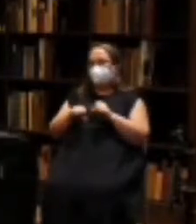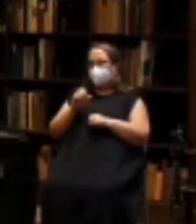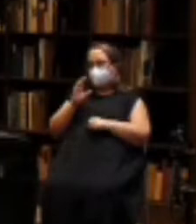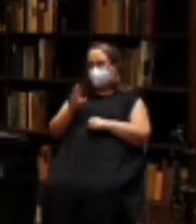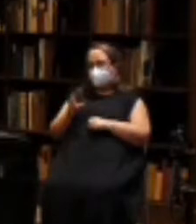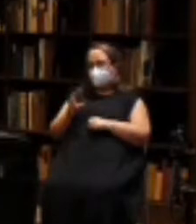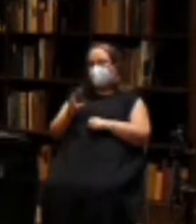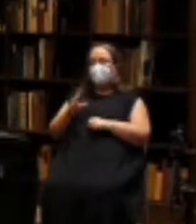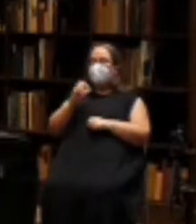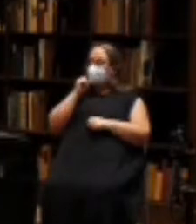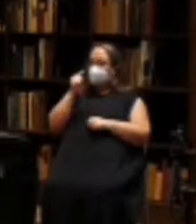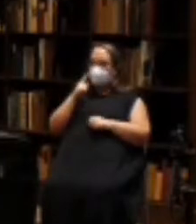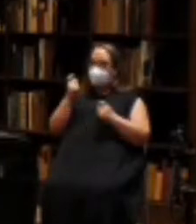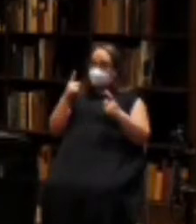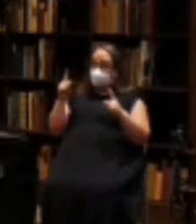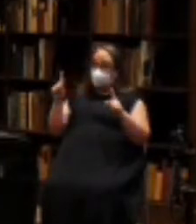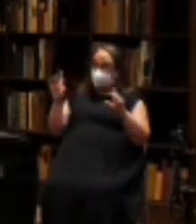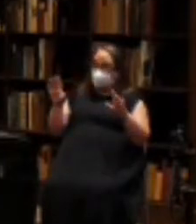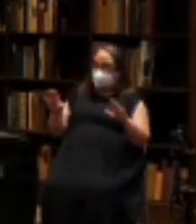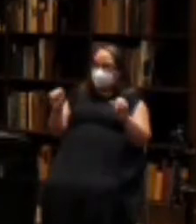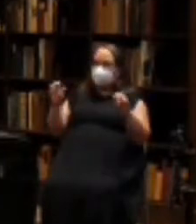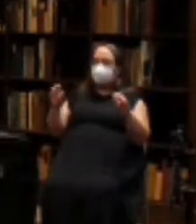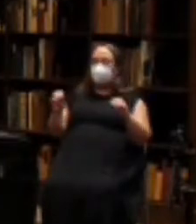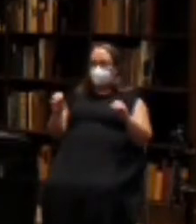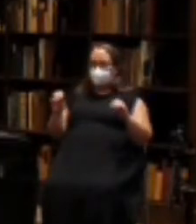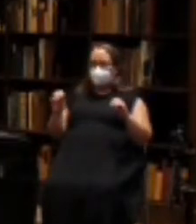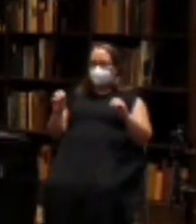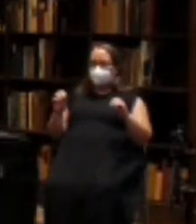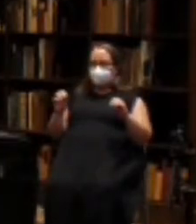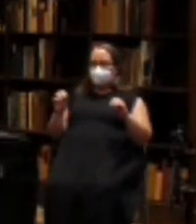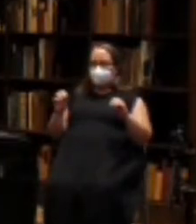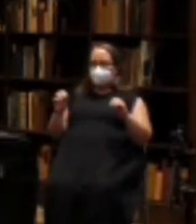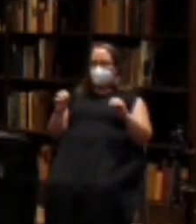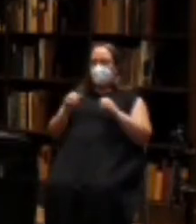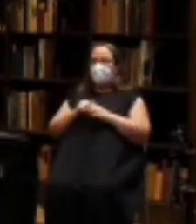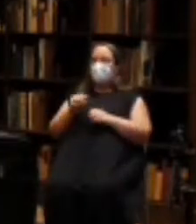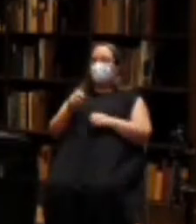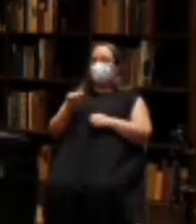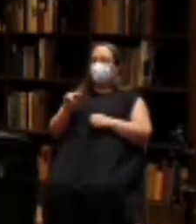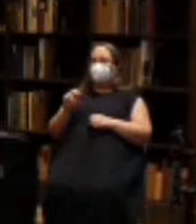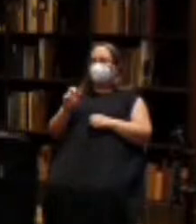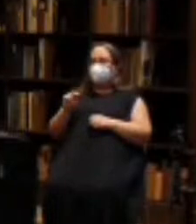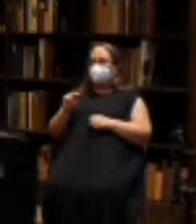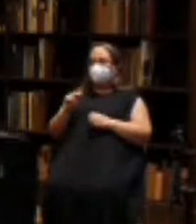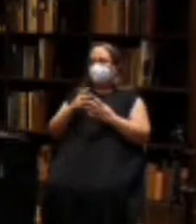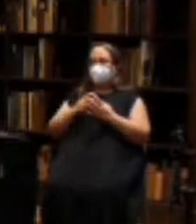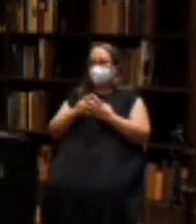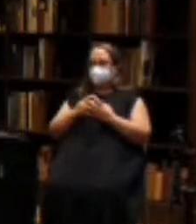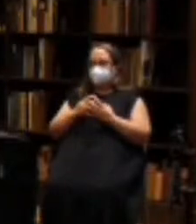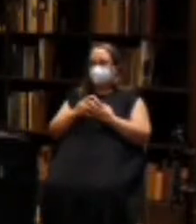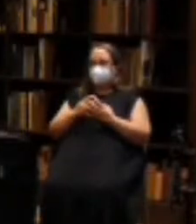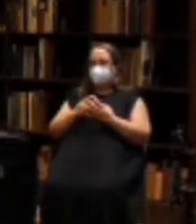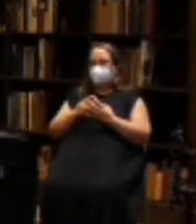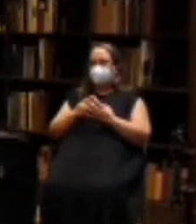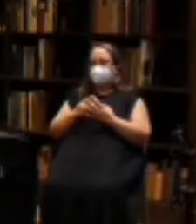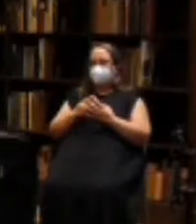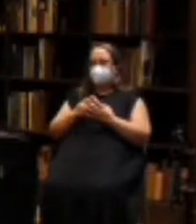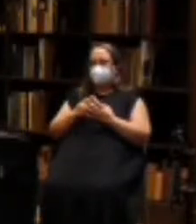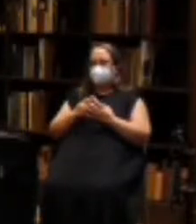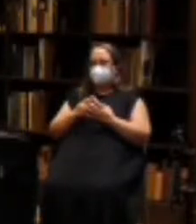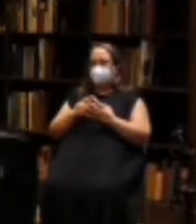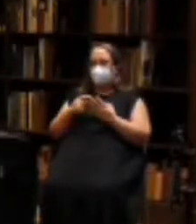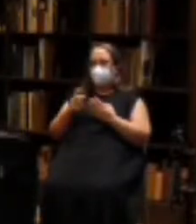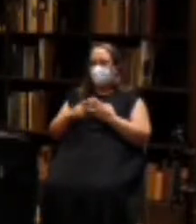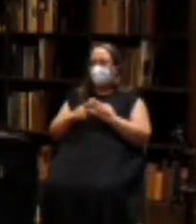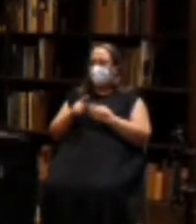other. Now, it didn't always work out great. So there's with the Harriet Tubman prison movement that I mentioned earlier, there